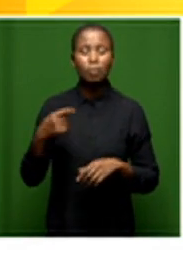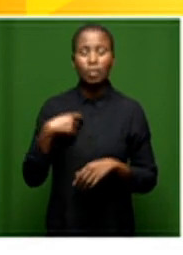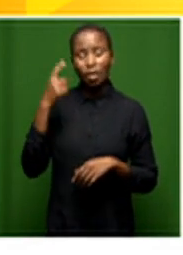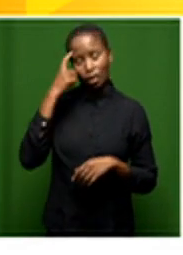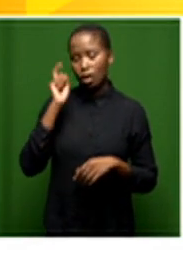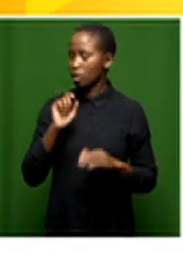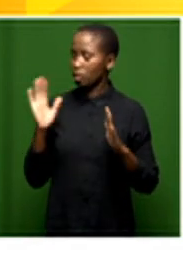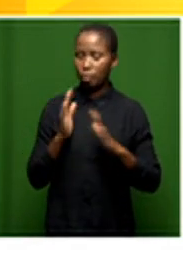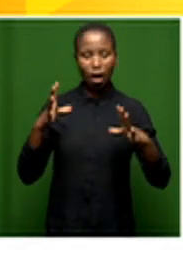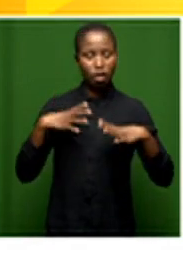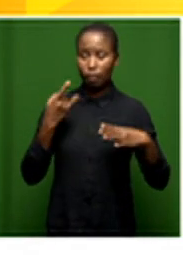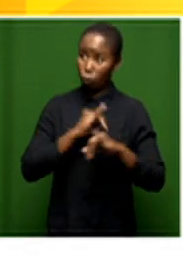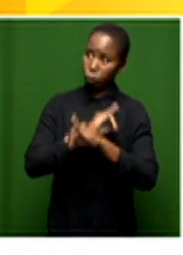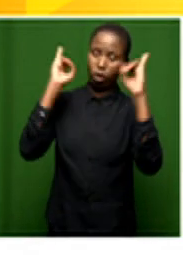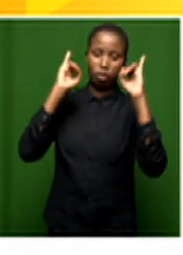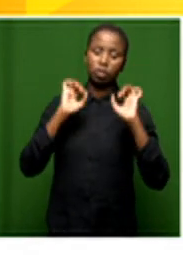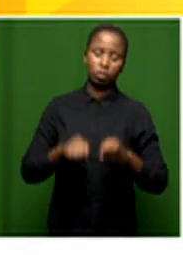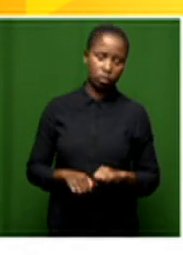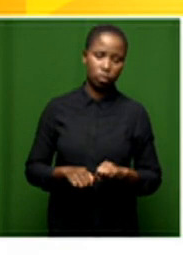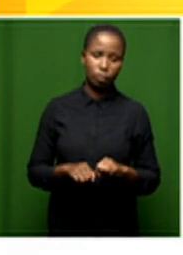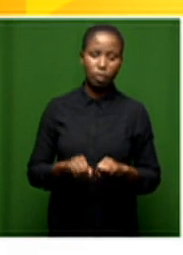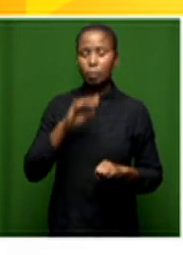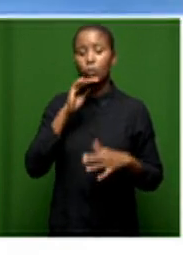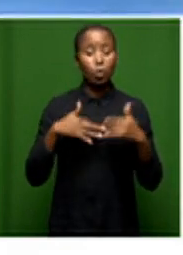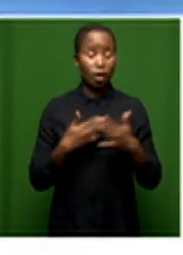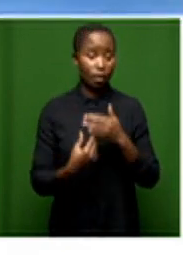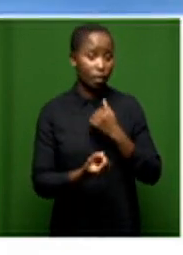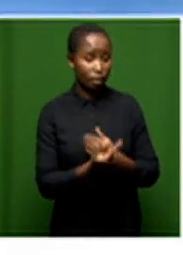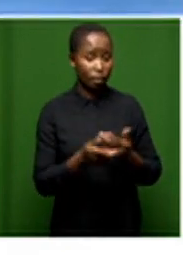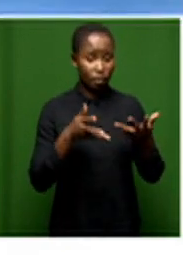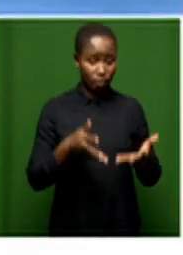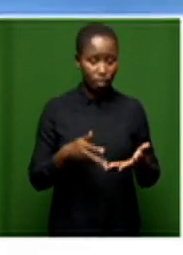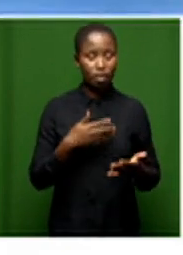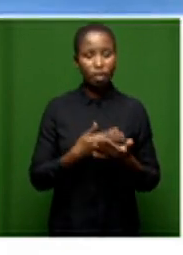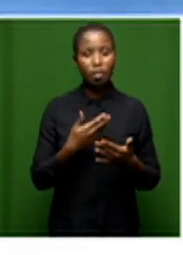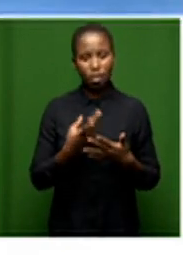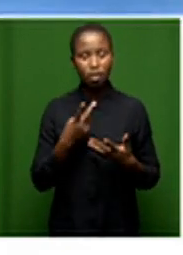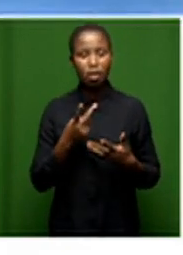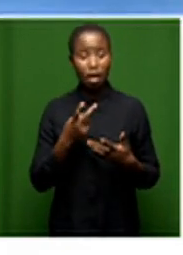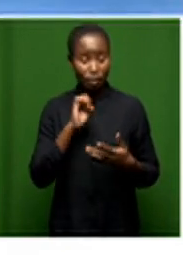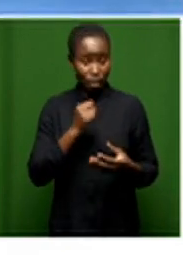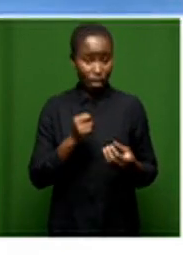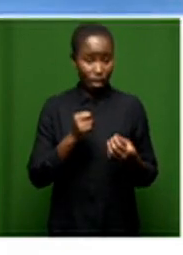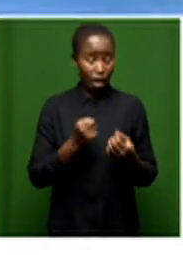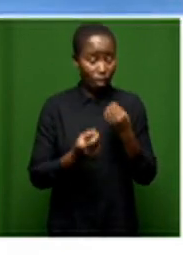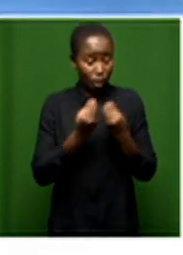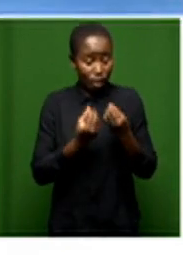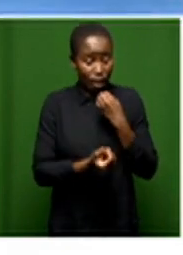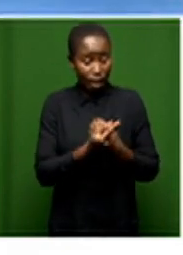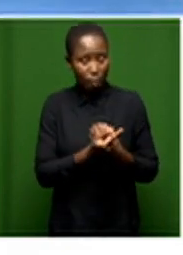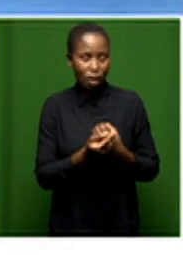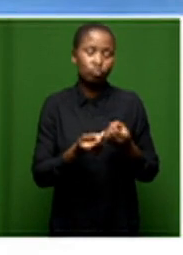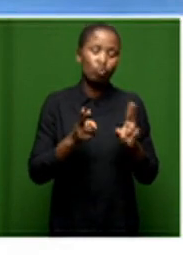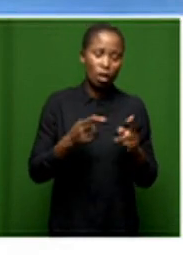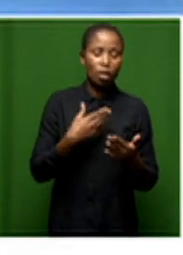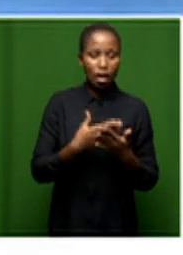worst, and whatever happens downward is, if something less than worse happens, then we should be grateful. Yeah. So I think we must always